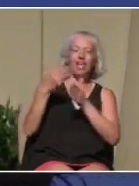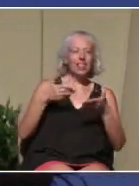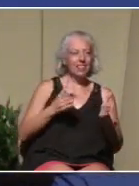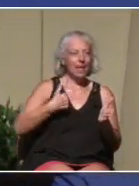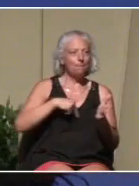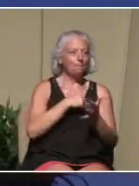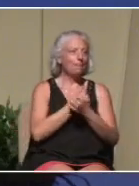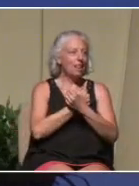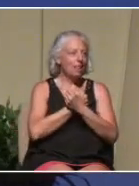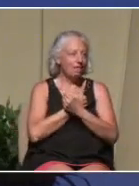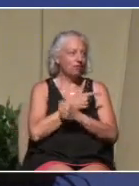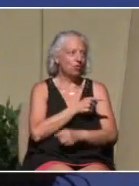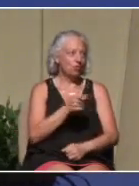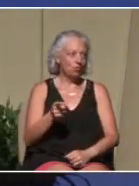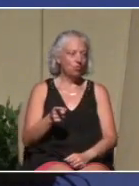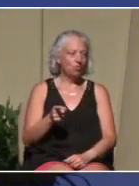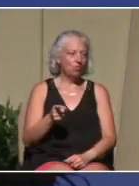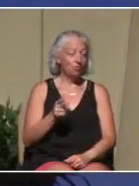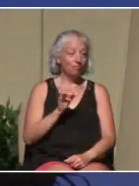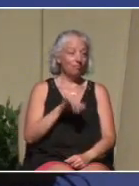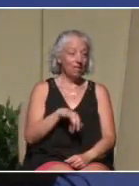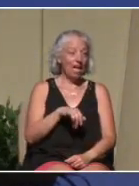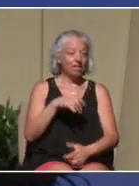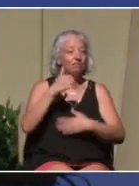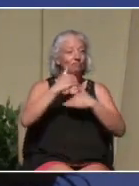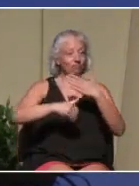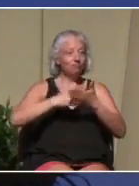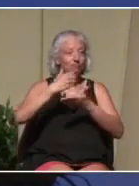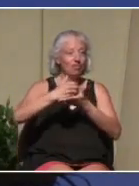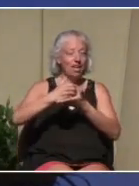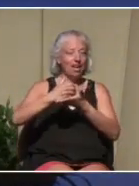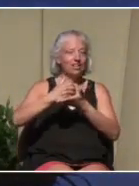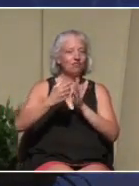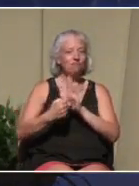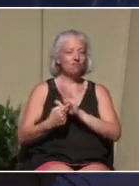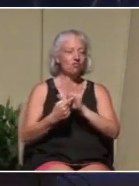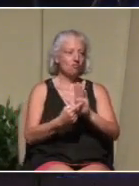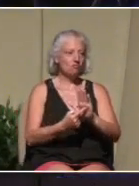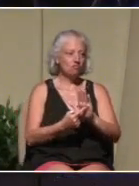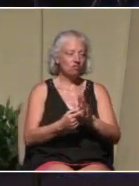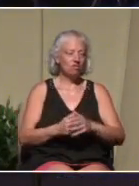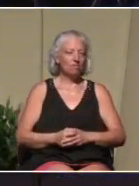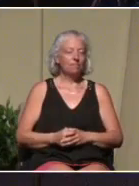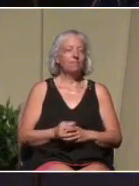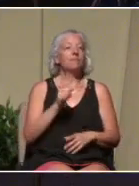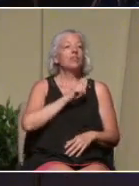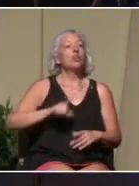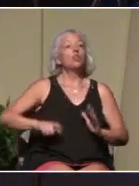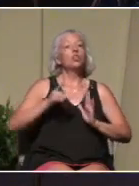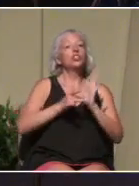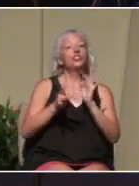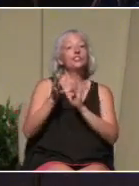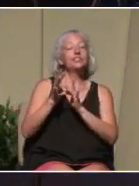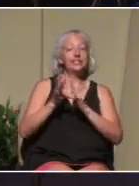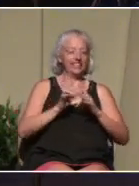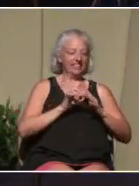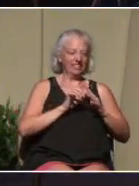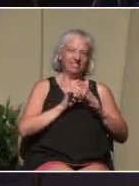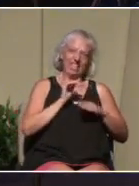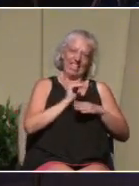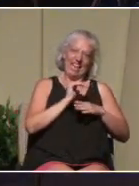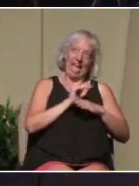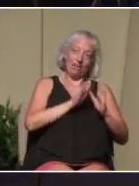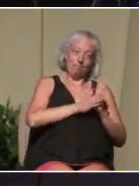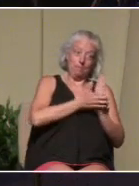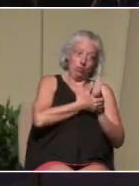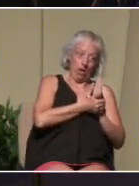you." And that's what the Lord's Supper tells us today. The Lord Jesus, in the night in which he was betrayed,